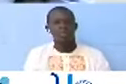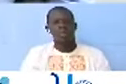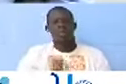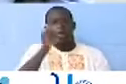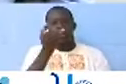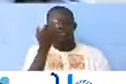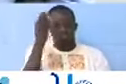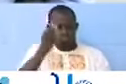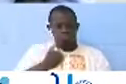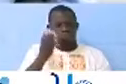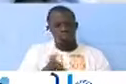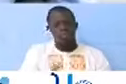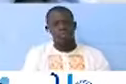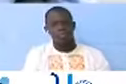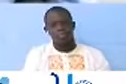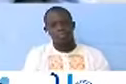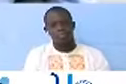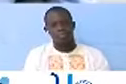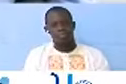yes, he said that's true.